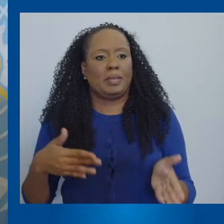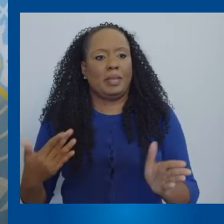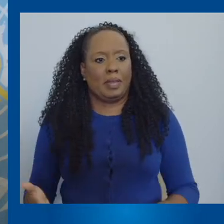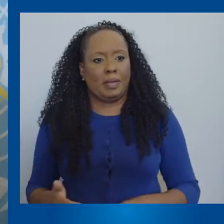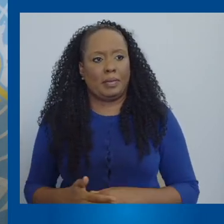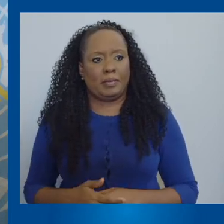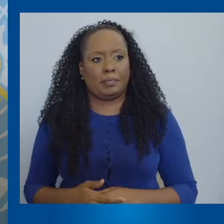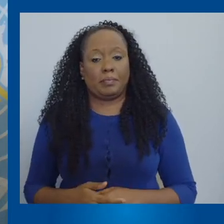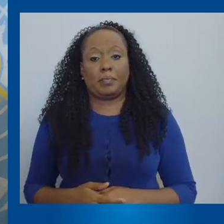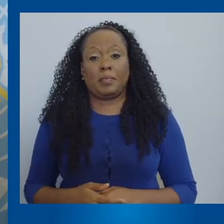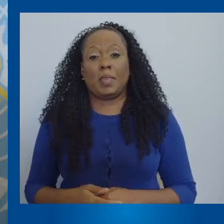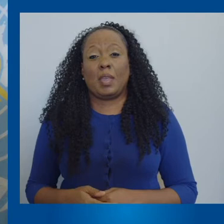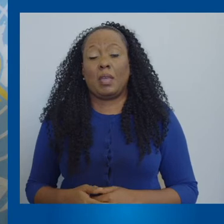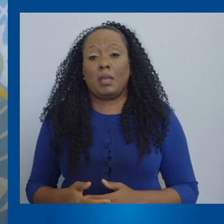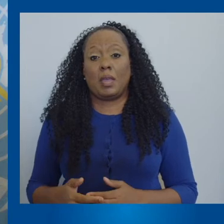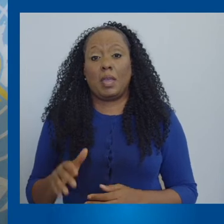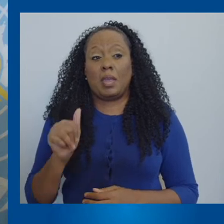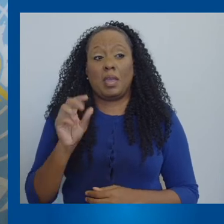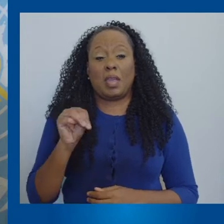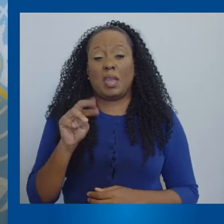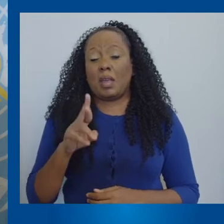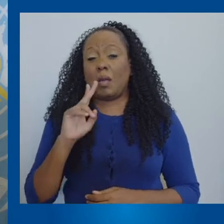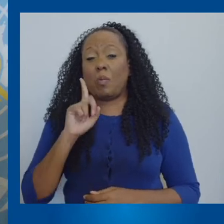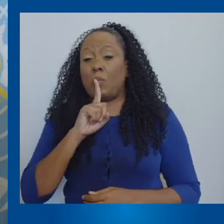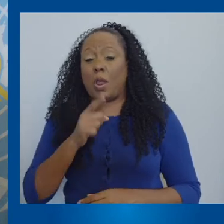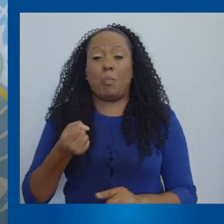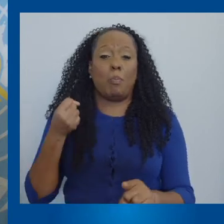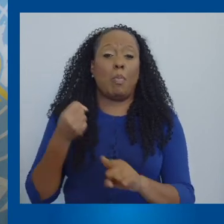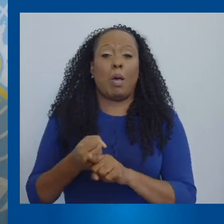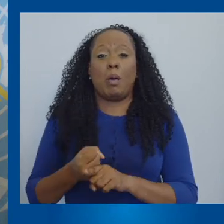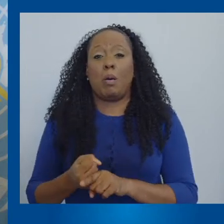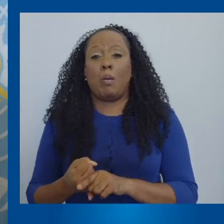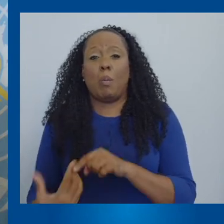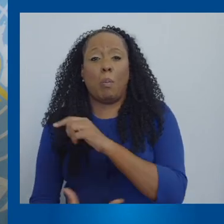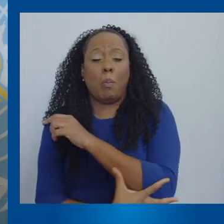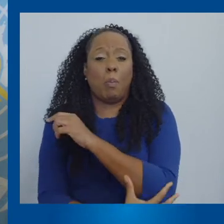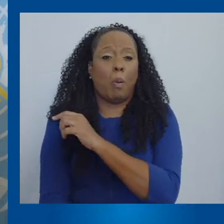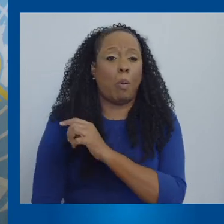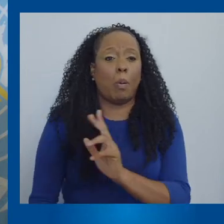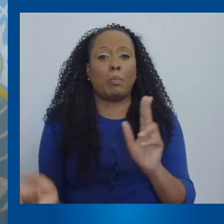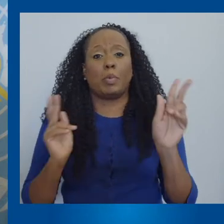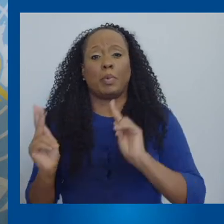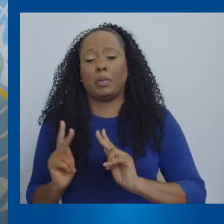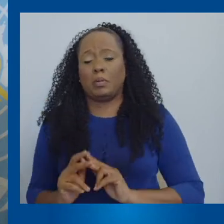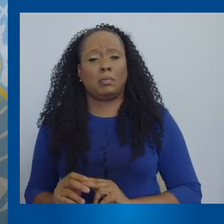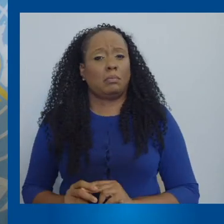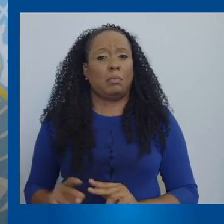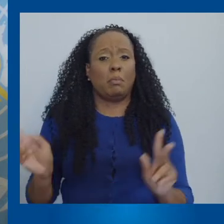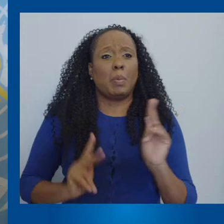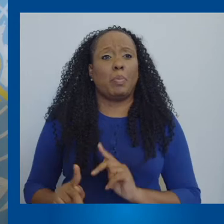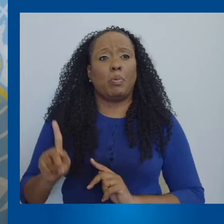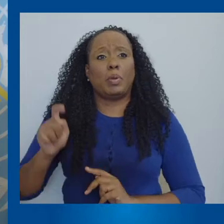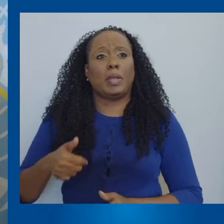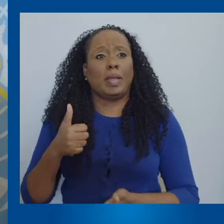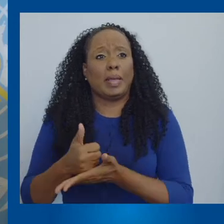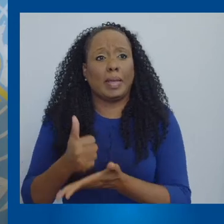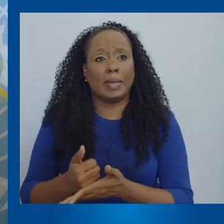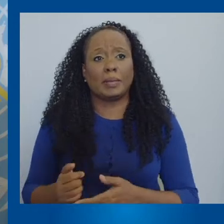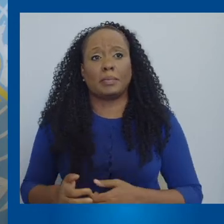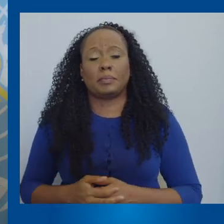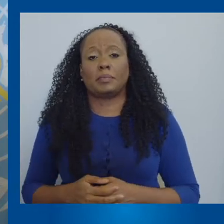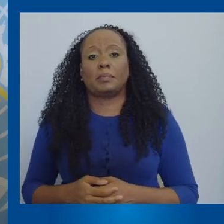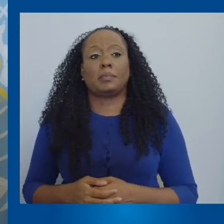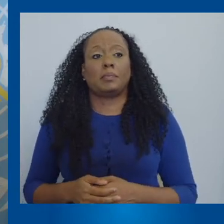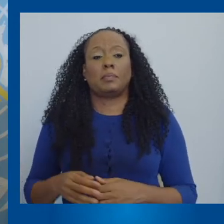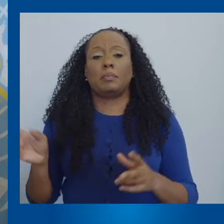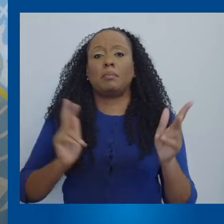communities, AMR will hit the poorest and the most vulnerable the hardest. Poverty, lack of sanitation,